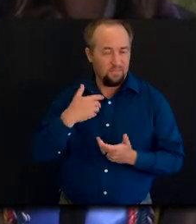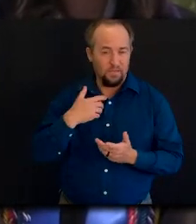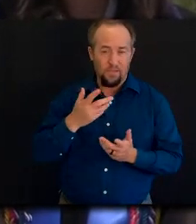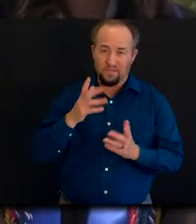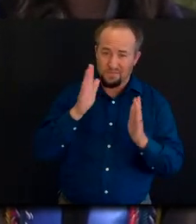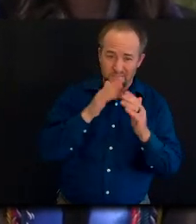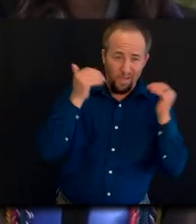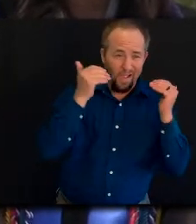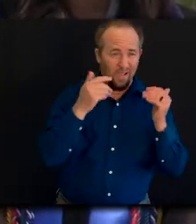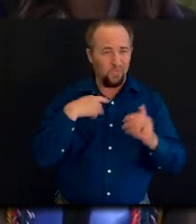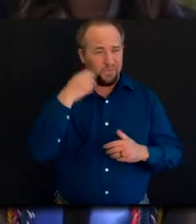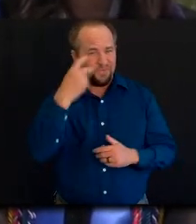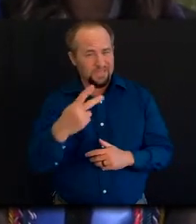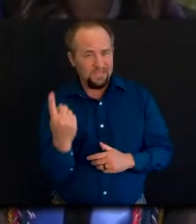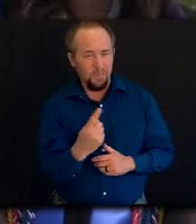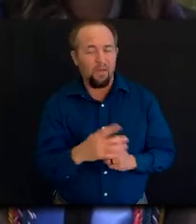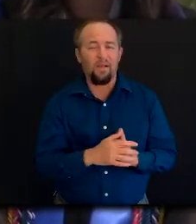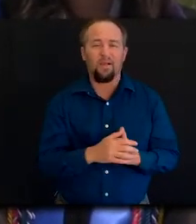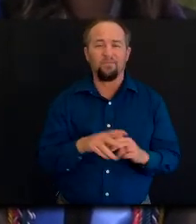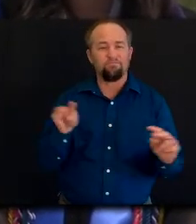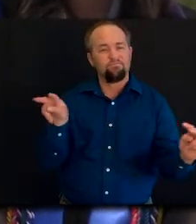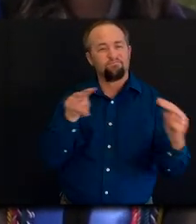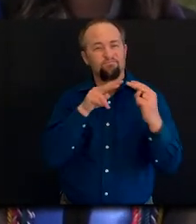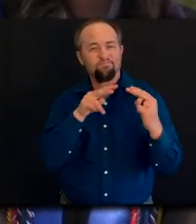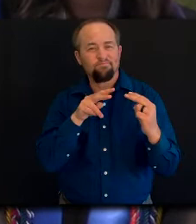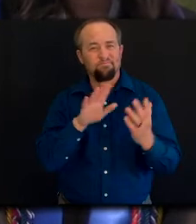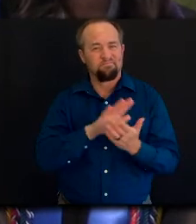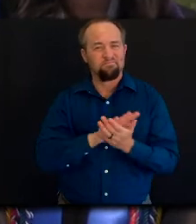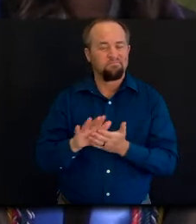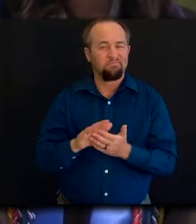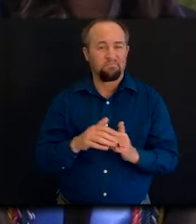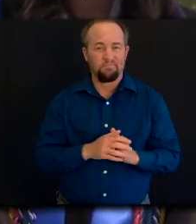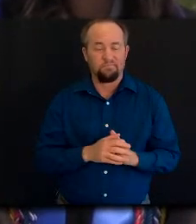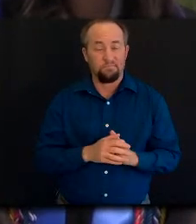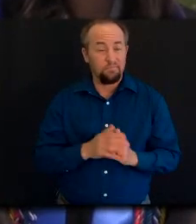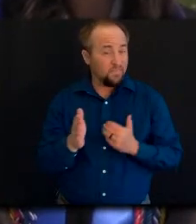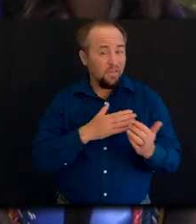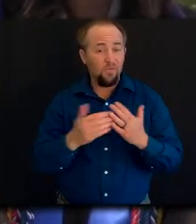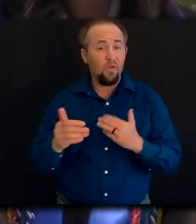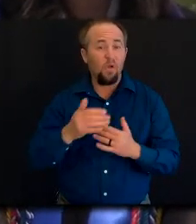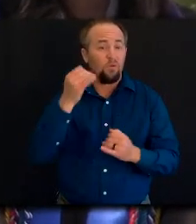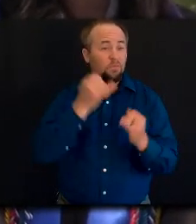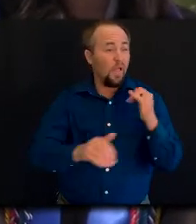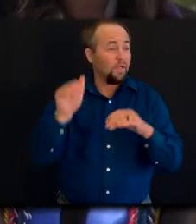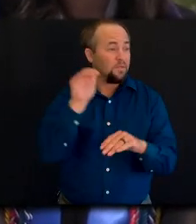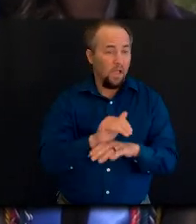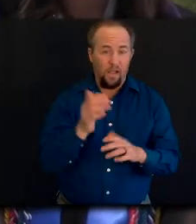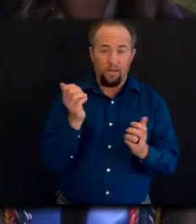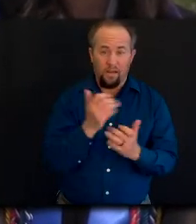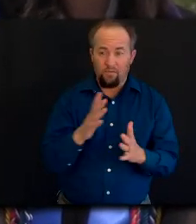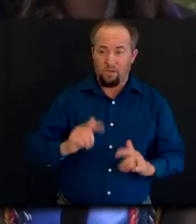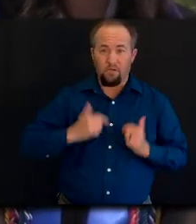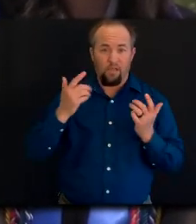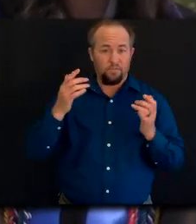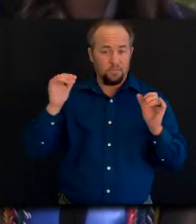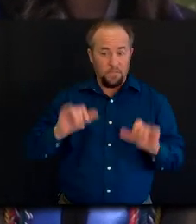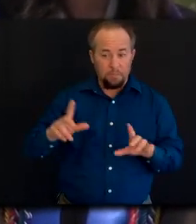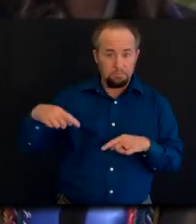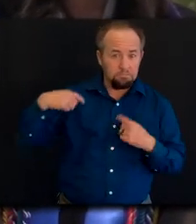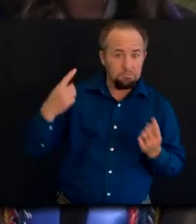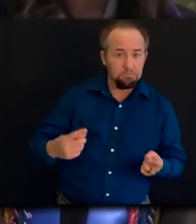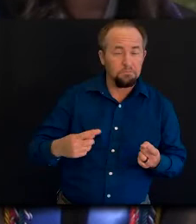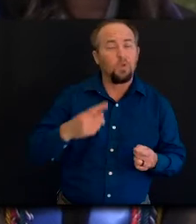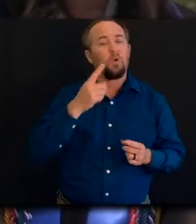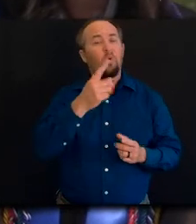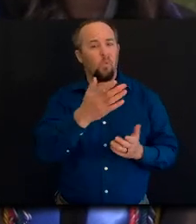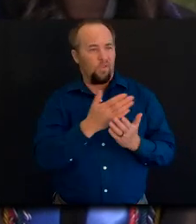look upon those we meet with kind eyes. And even though this is the last night of everything being the same, there is one thing between all of us